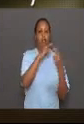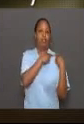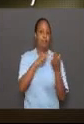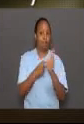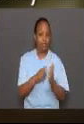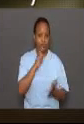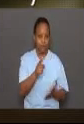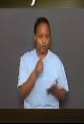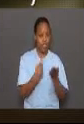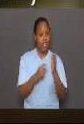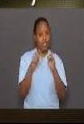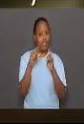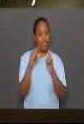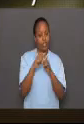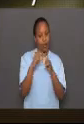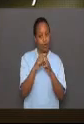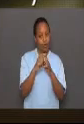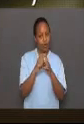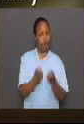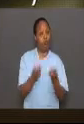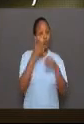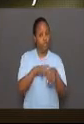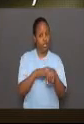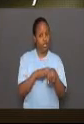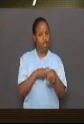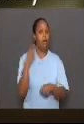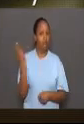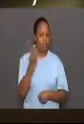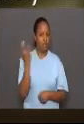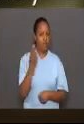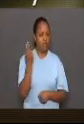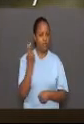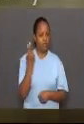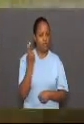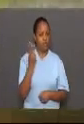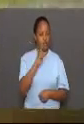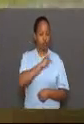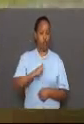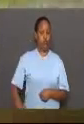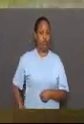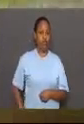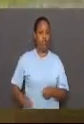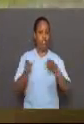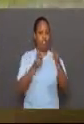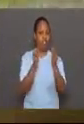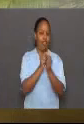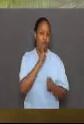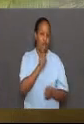It is a word that is often used in connection with a monarch.